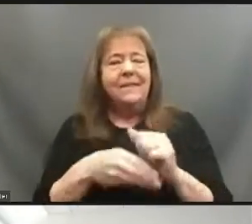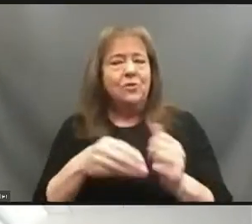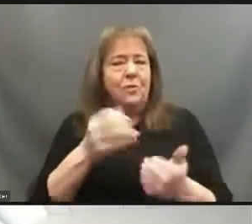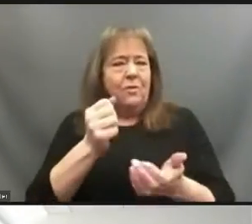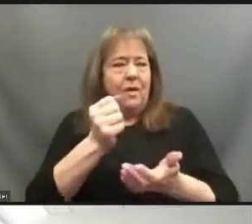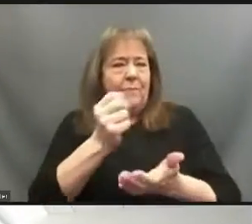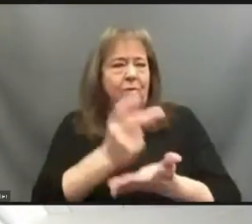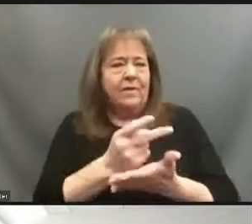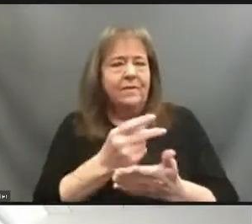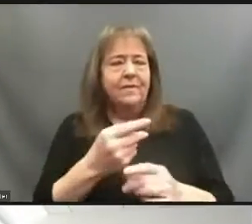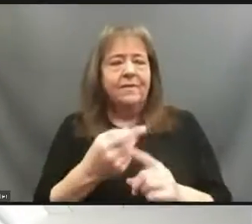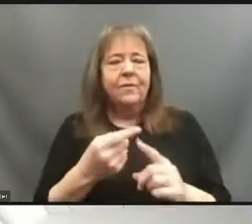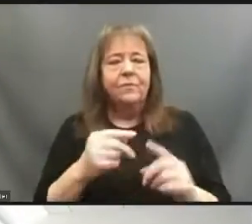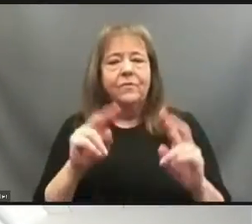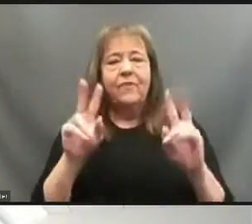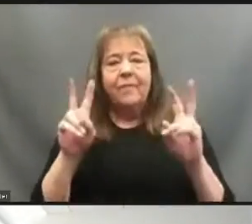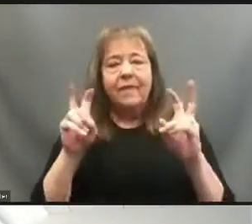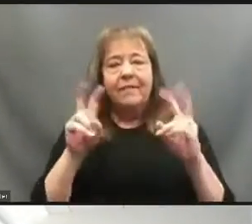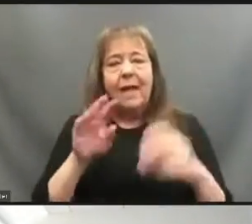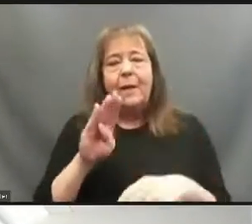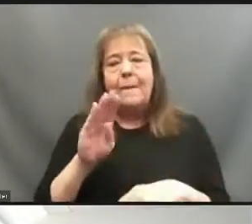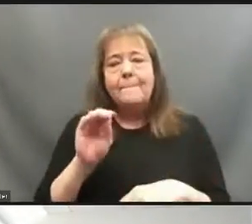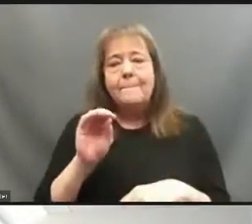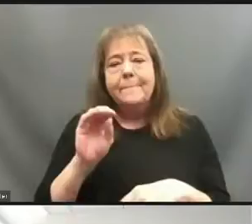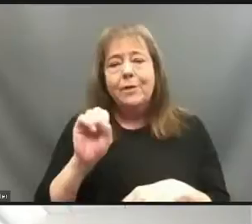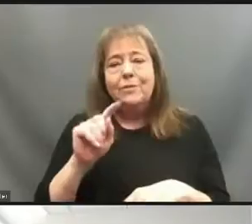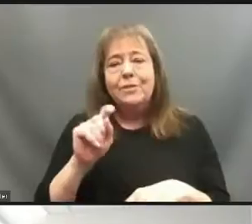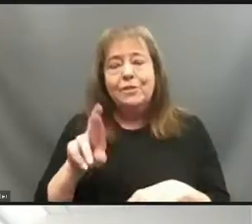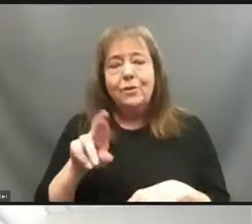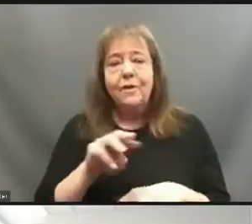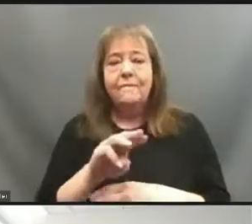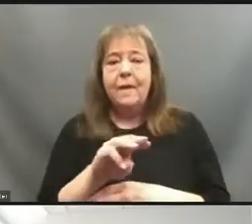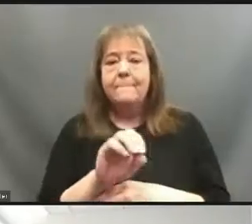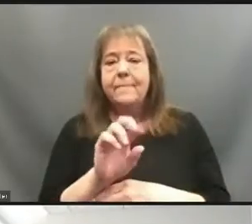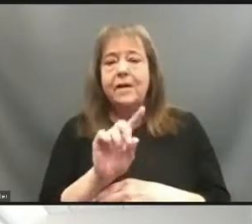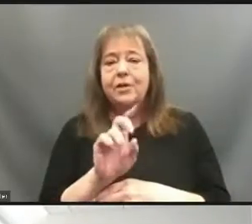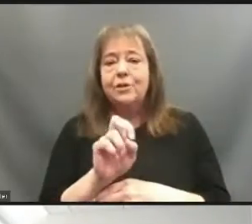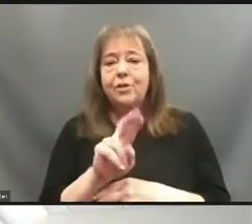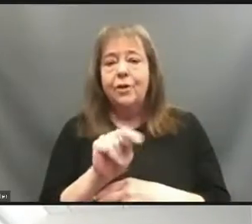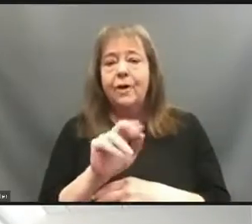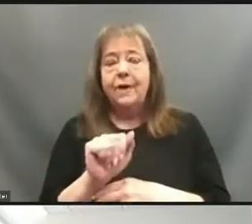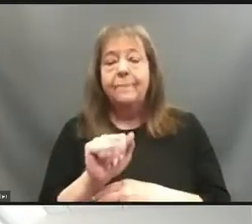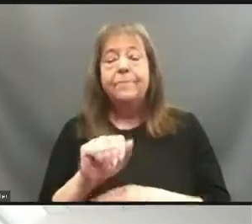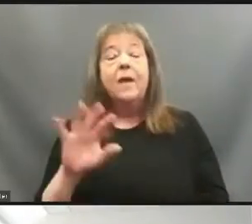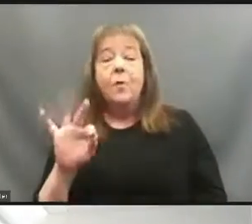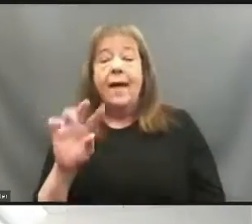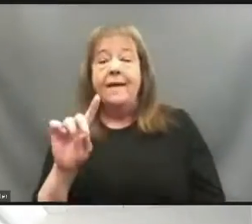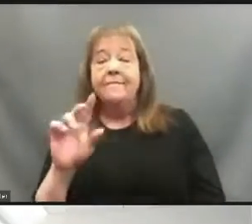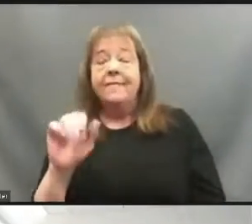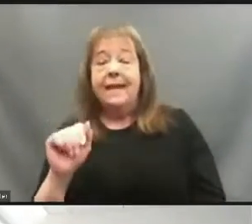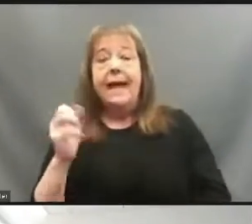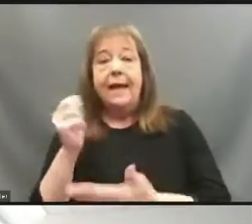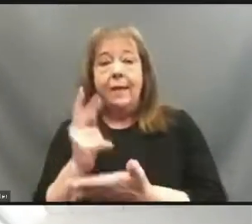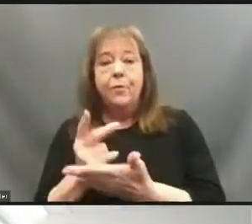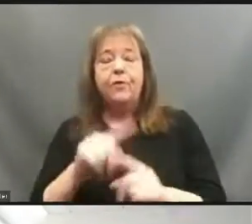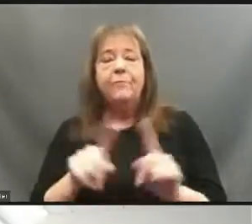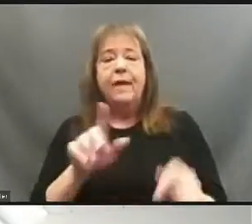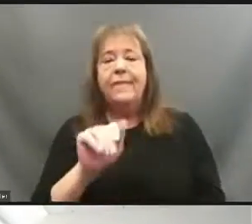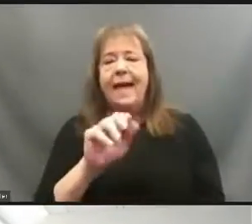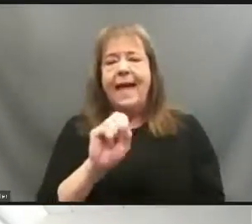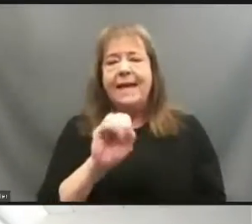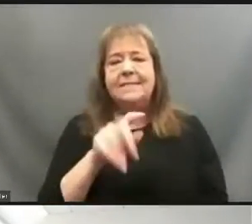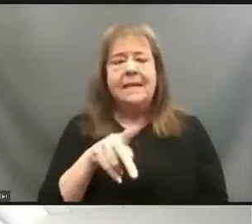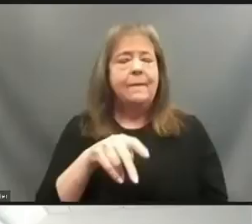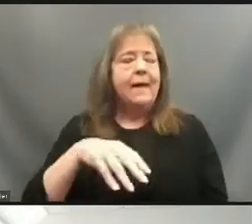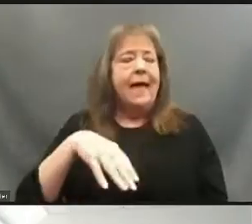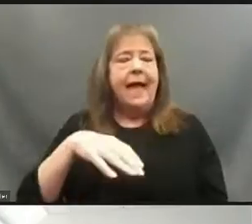from a booster standpoint, the Moderna booster. That was authorized by the FDA, but we're still waiting for the ACIP recommendations, which